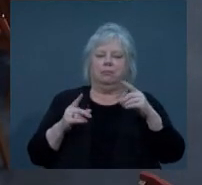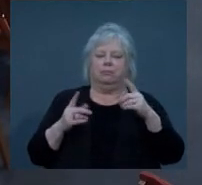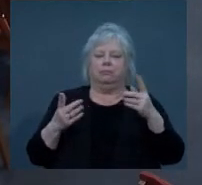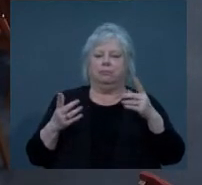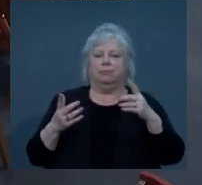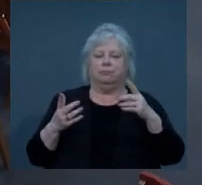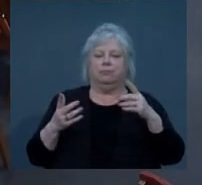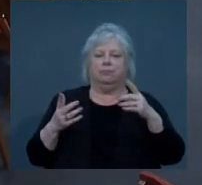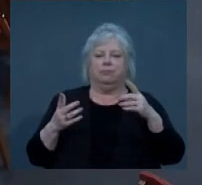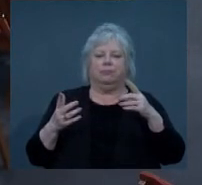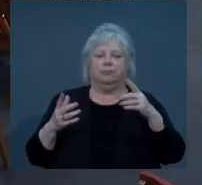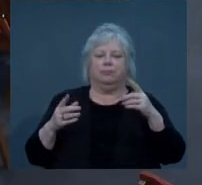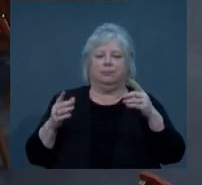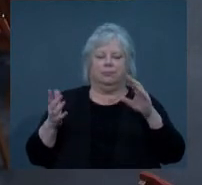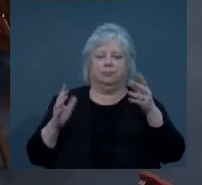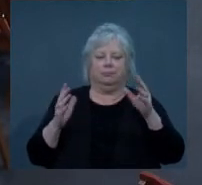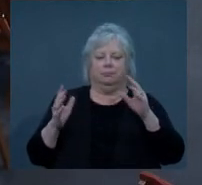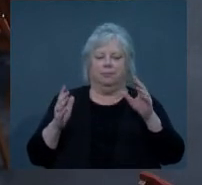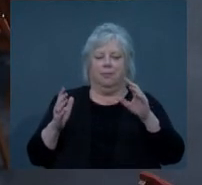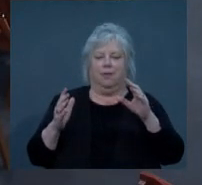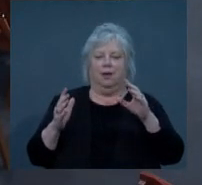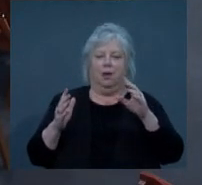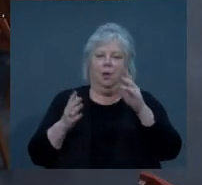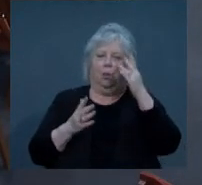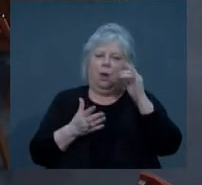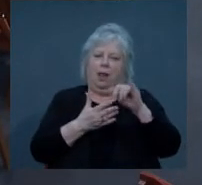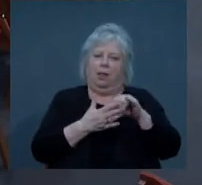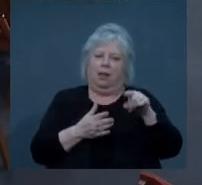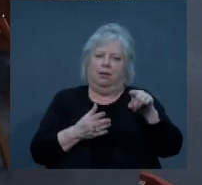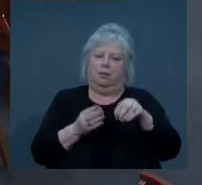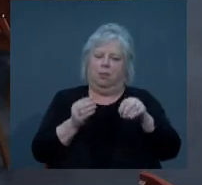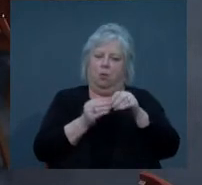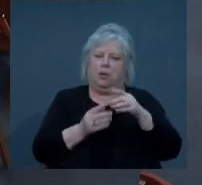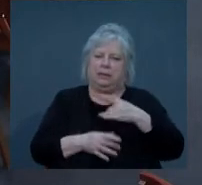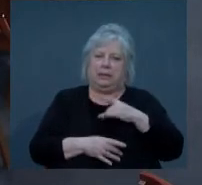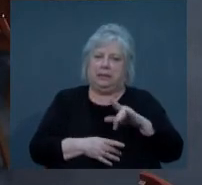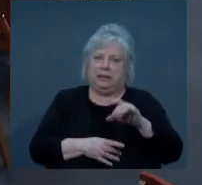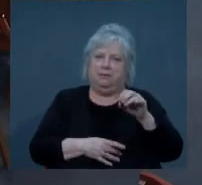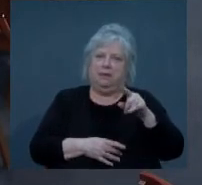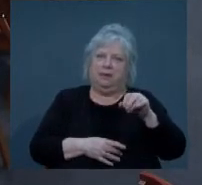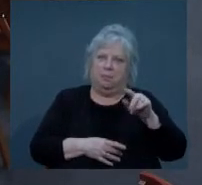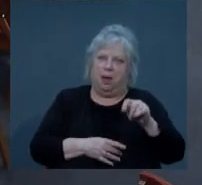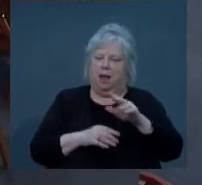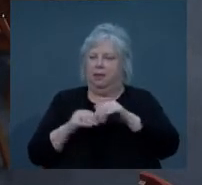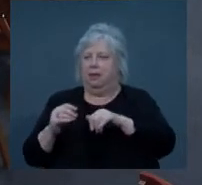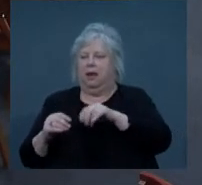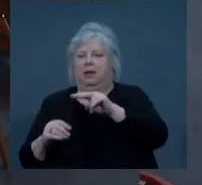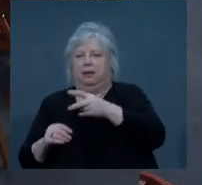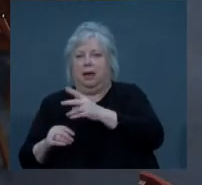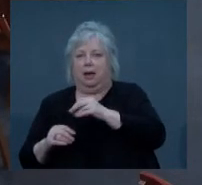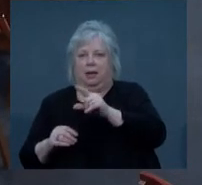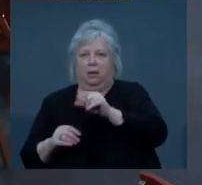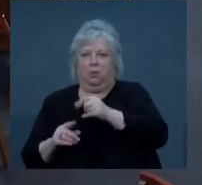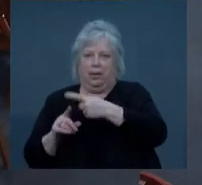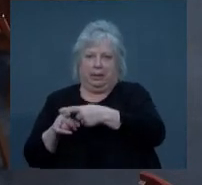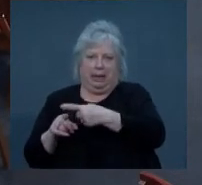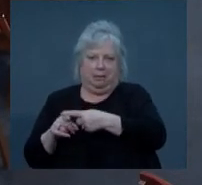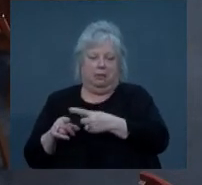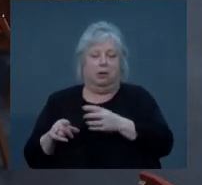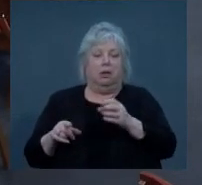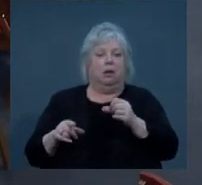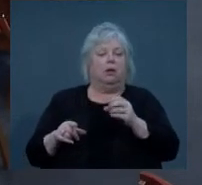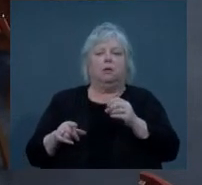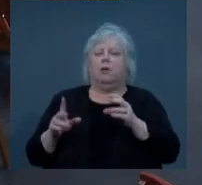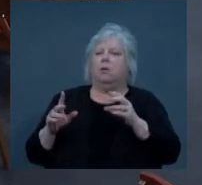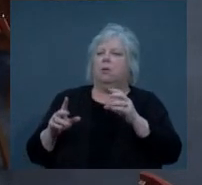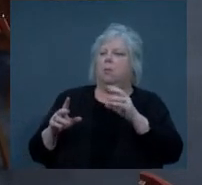different spot and more sensitive than what we're doing at Second Louisiana. So I would like, Staff